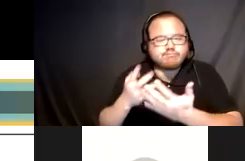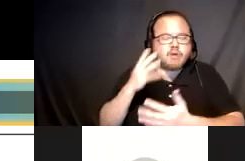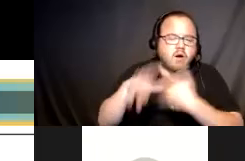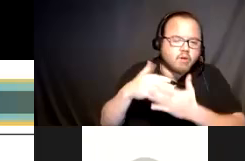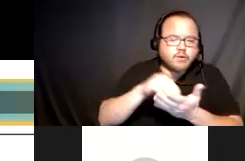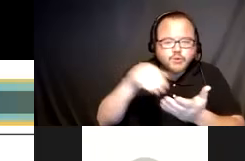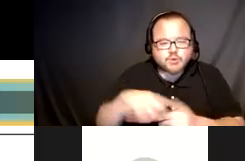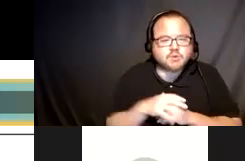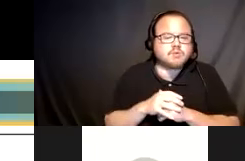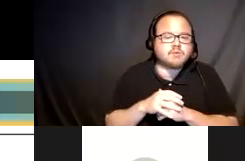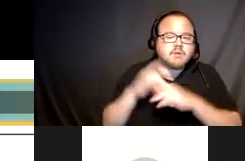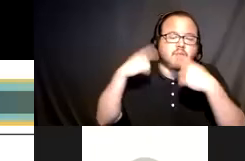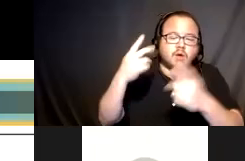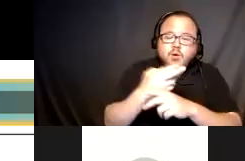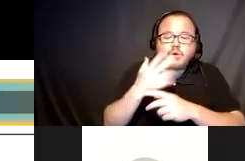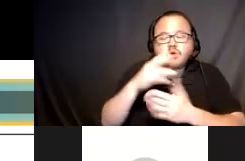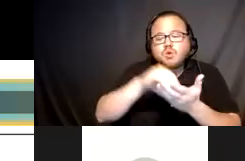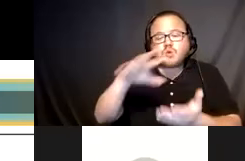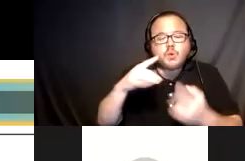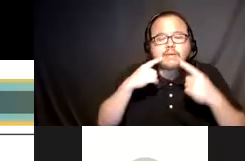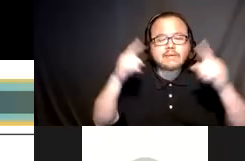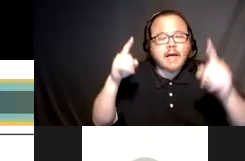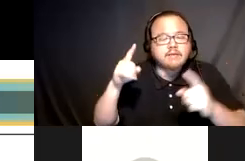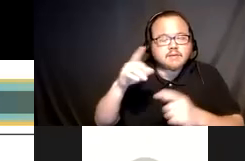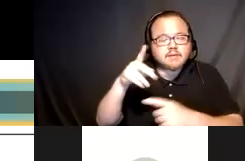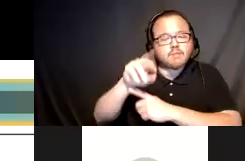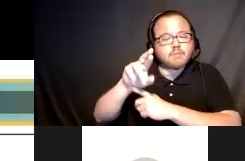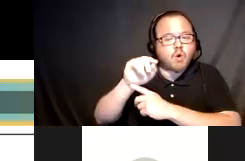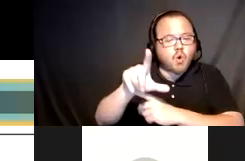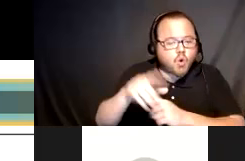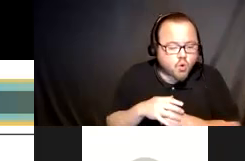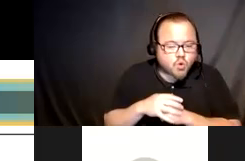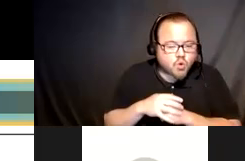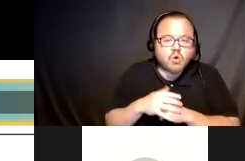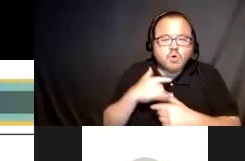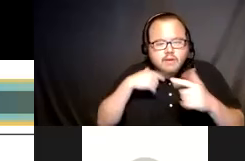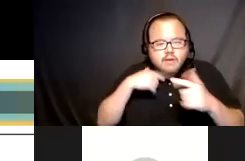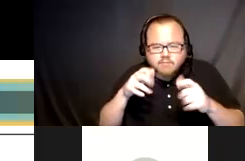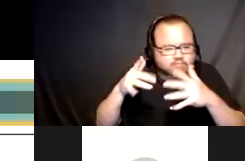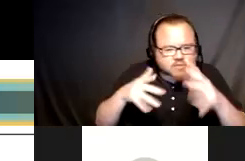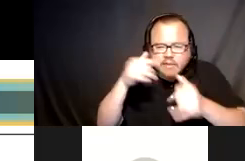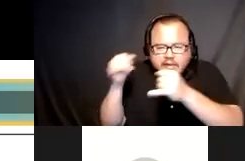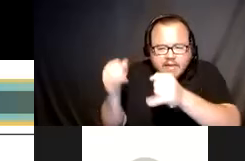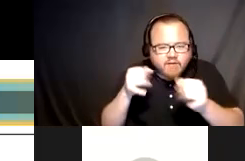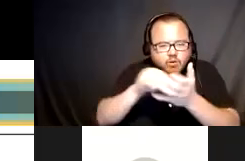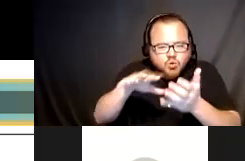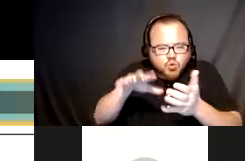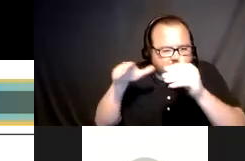been using the Student Success Portal, which allows us to drill down to individual